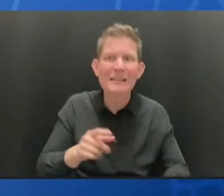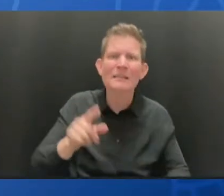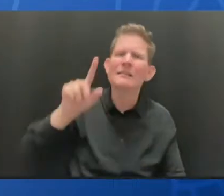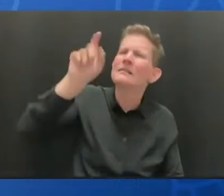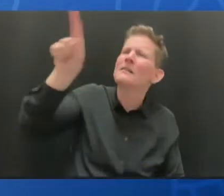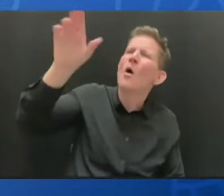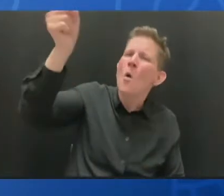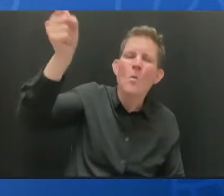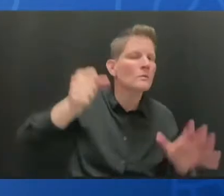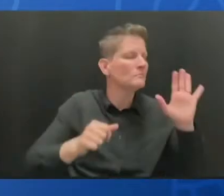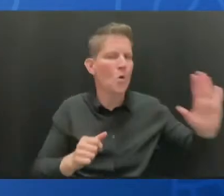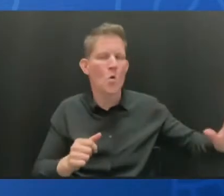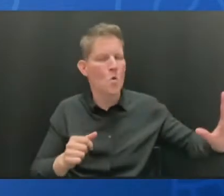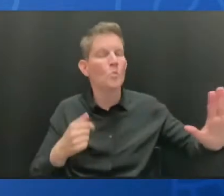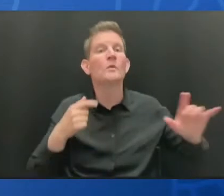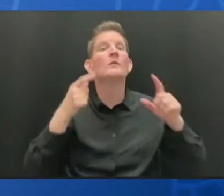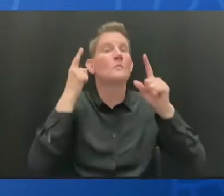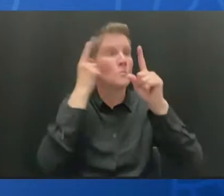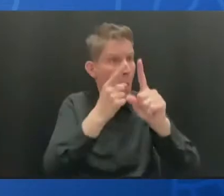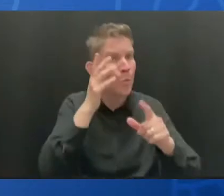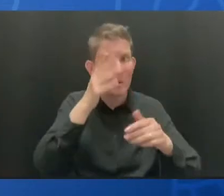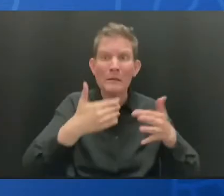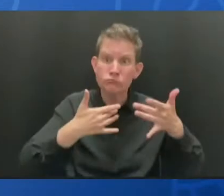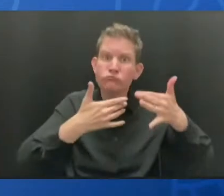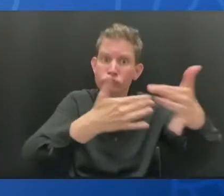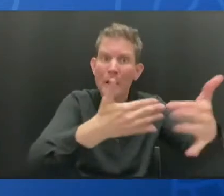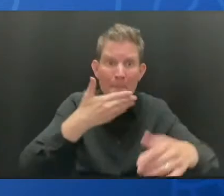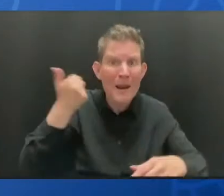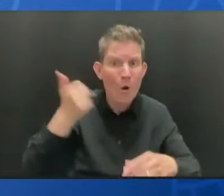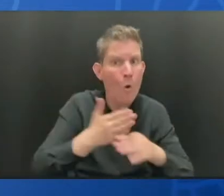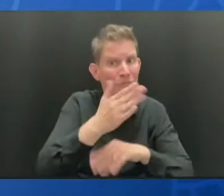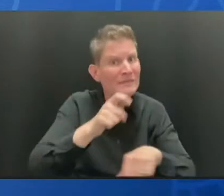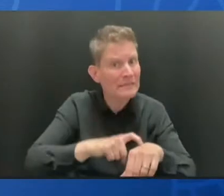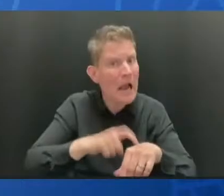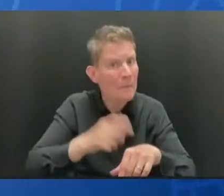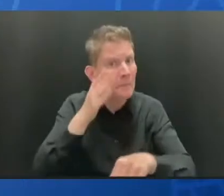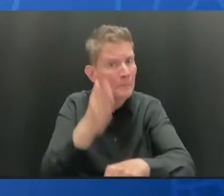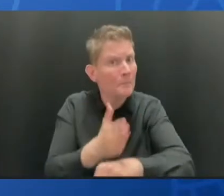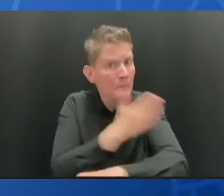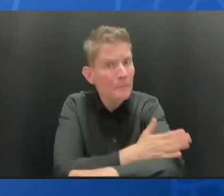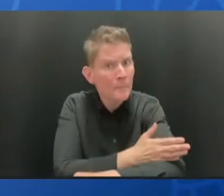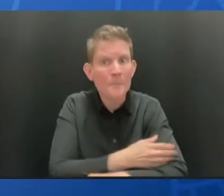in all likelihood. And I think anyone would welcome someone like Mrs.